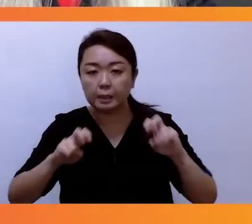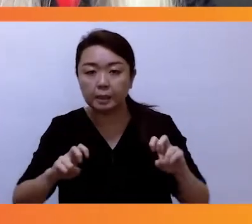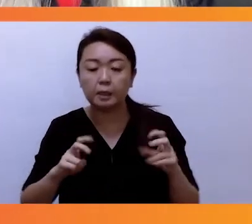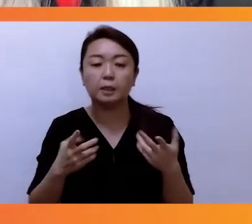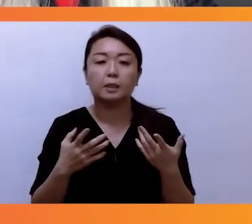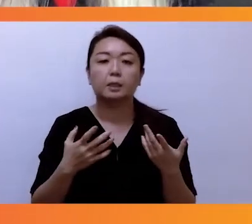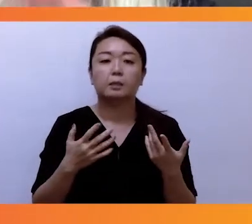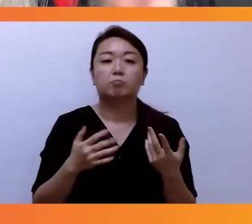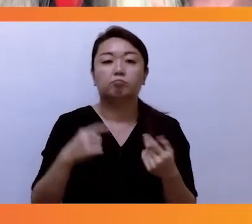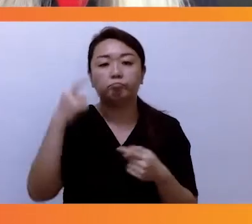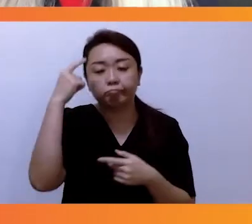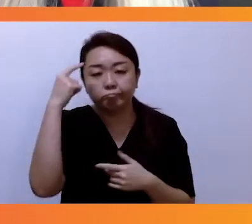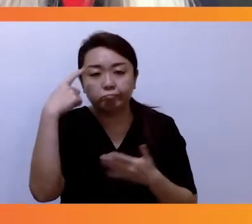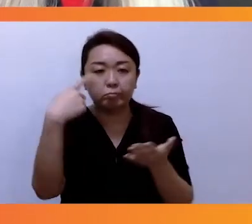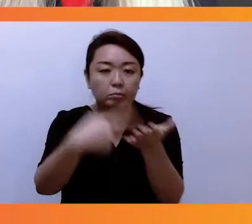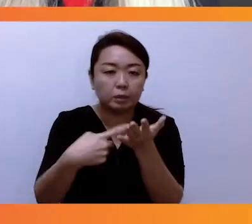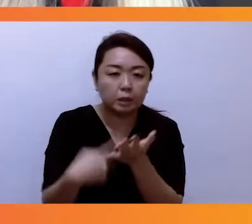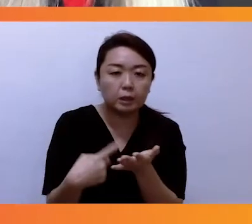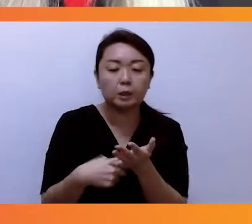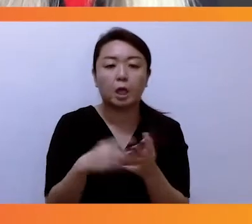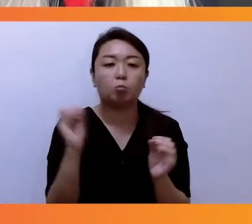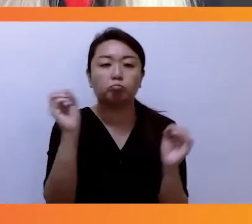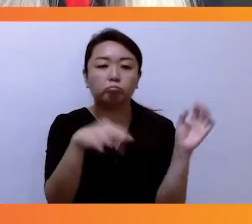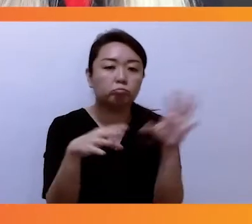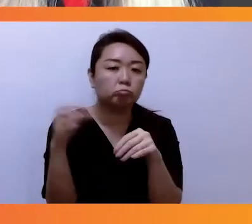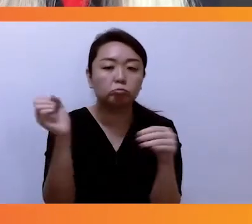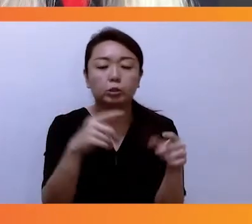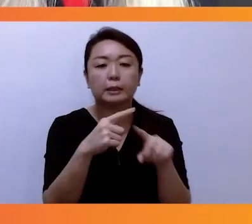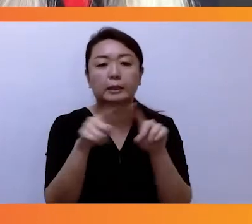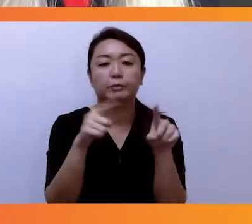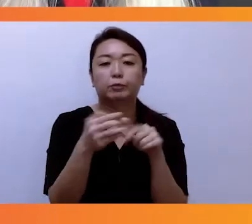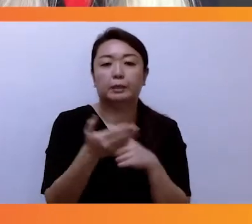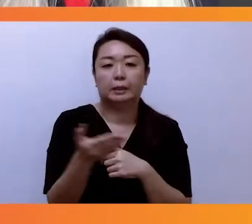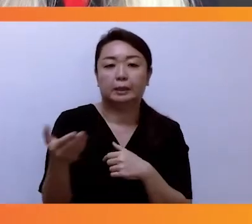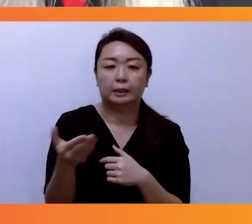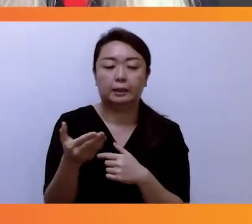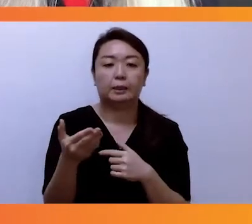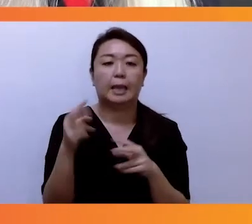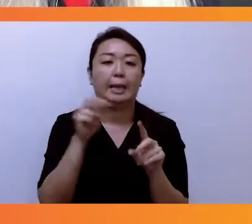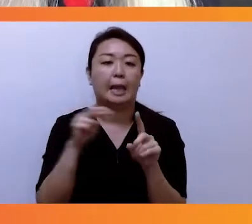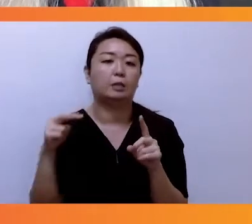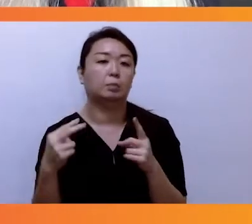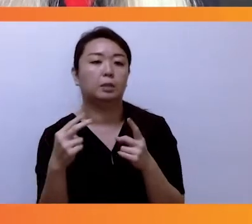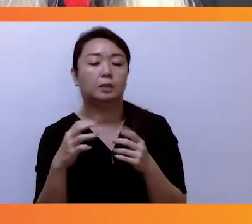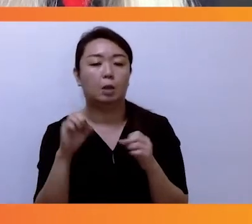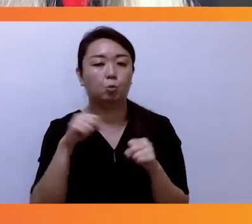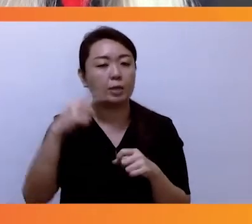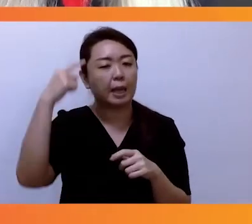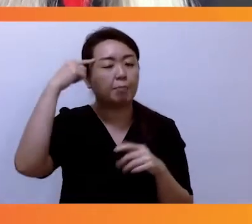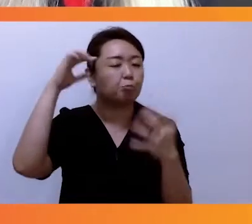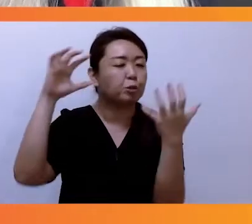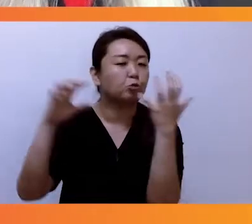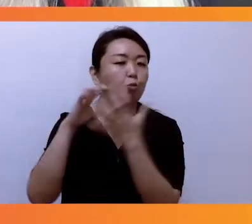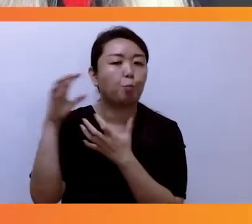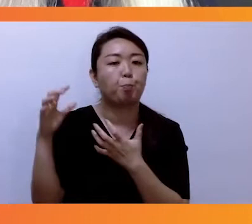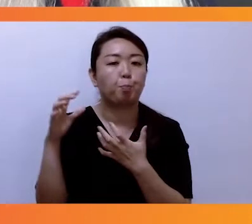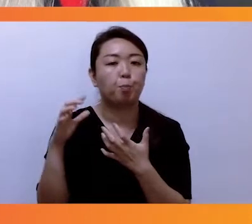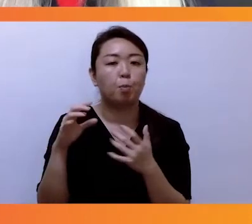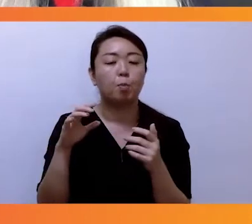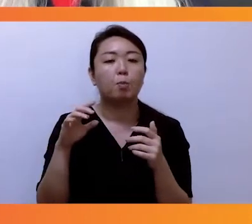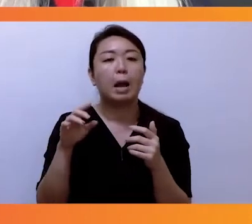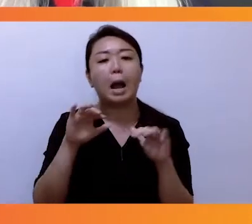down, throwing out all different components and aspects so that we can kind of